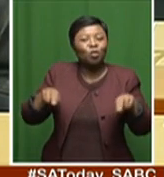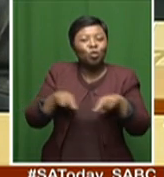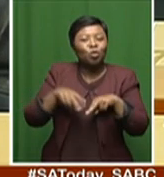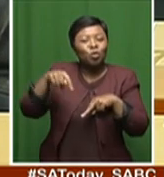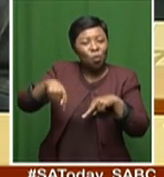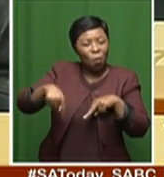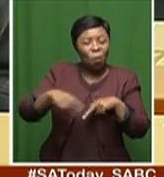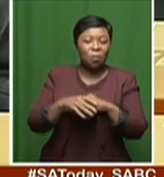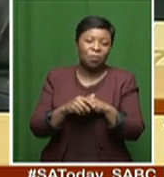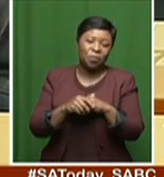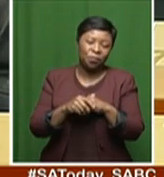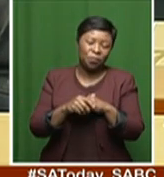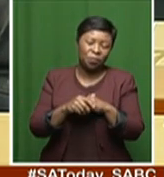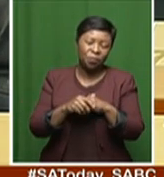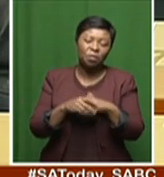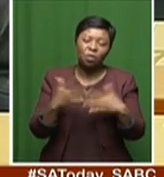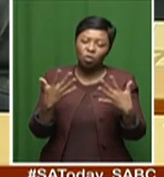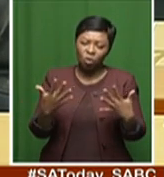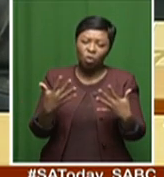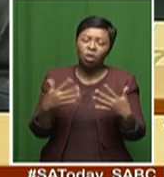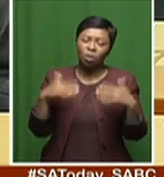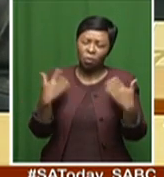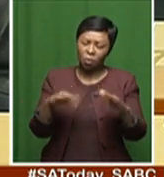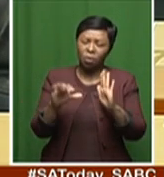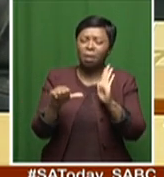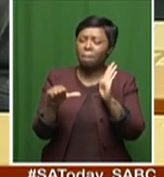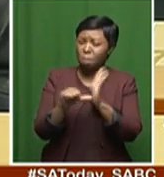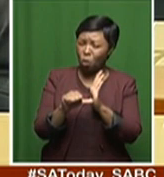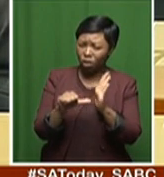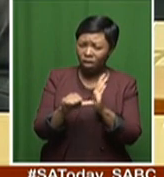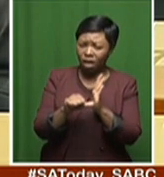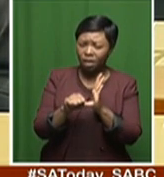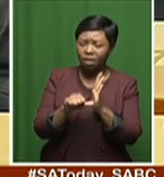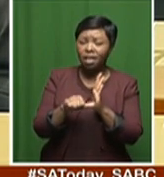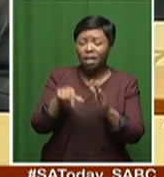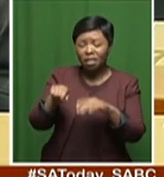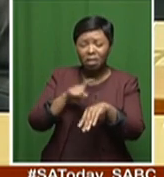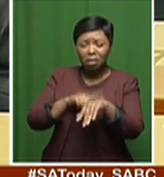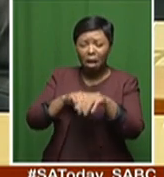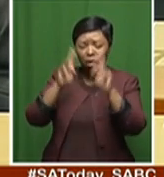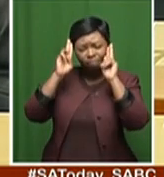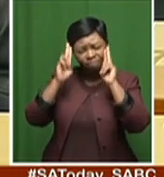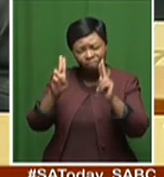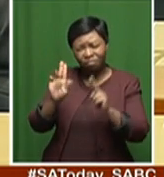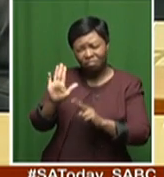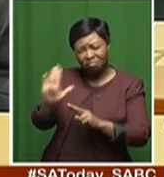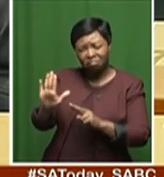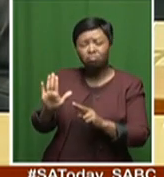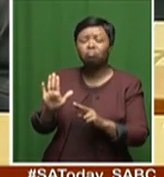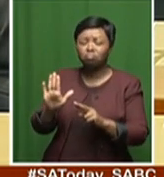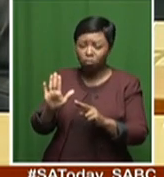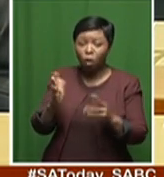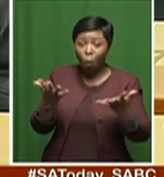It is significant to mention his passing at this time because it was in this very chamber that